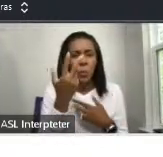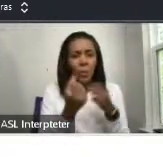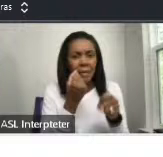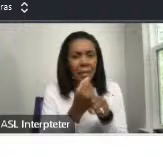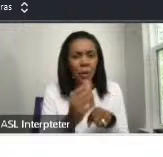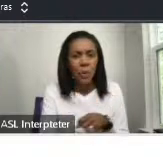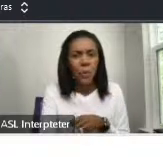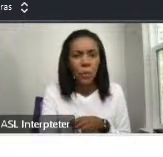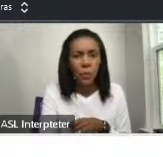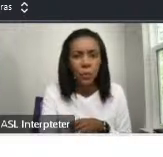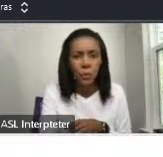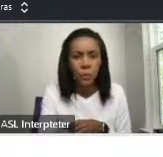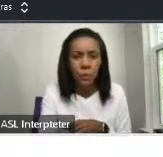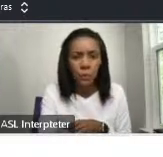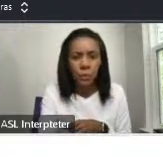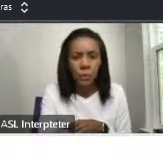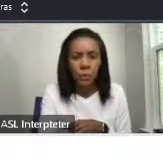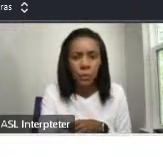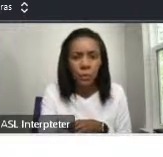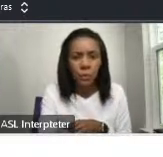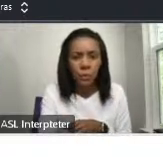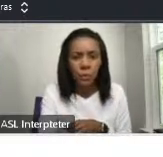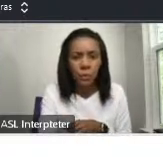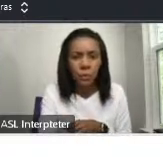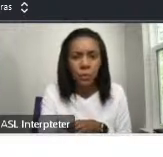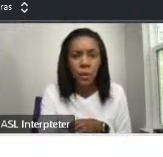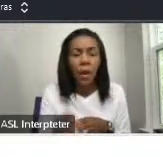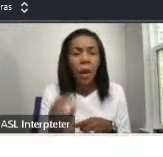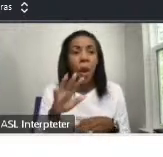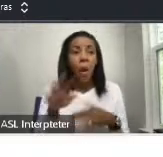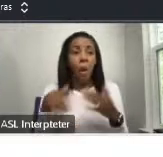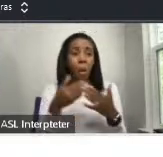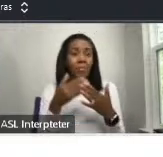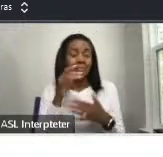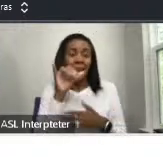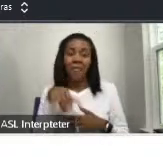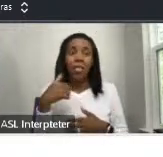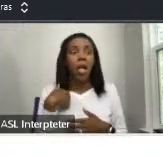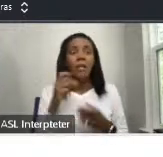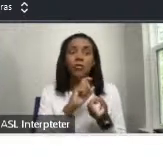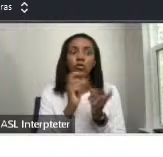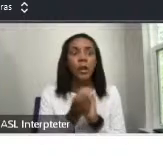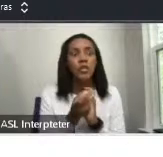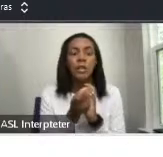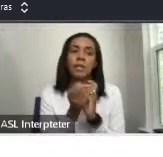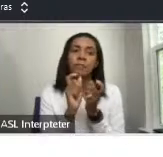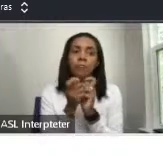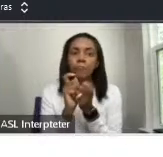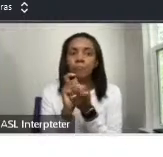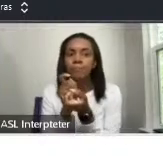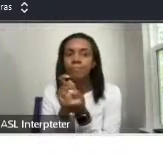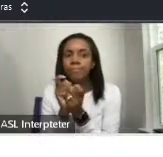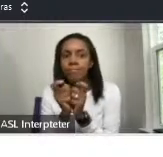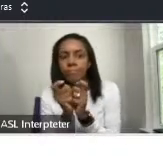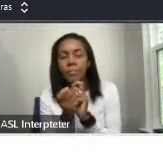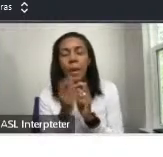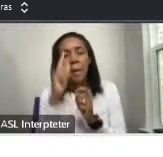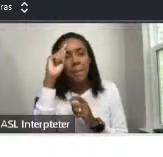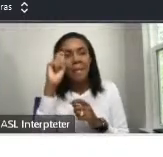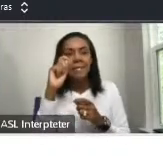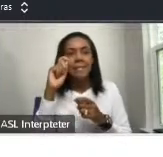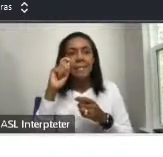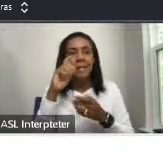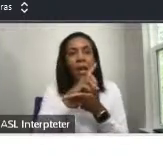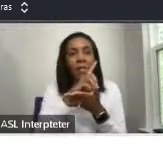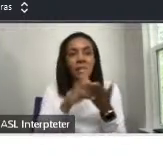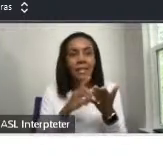projects of this magnitude, it's had lots of changes and tweaks as the design becomes more detailed. So,